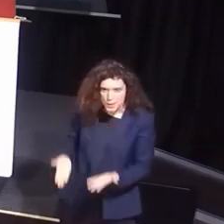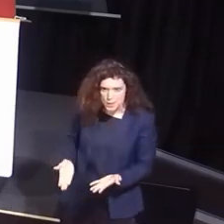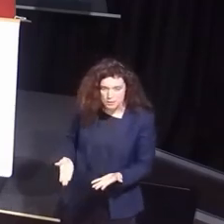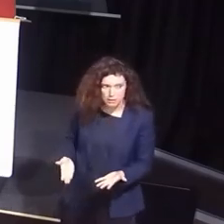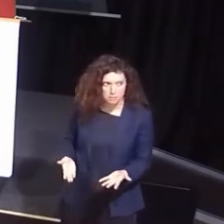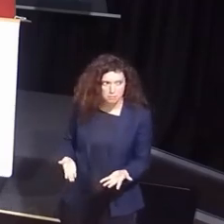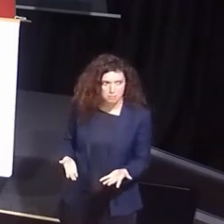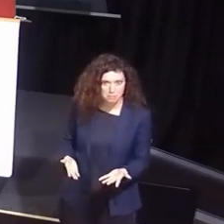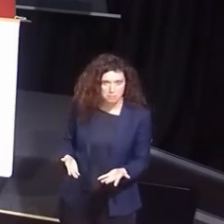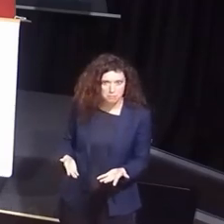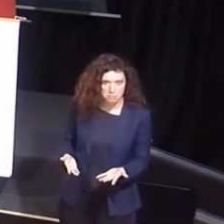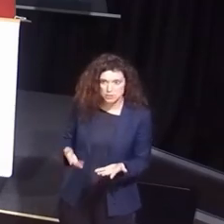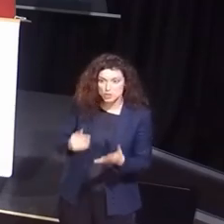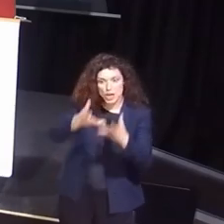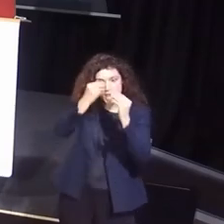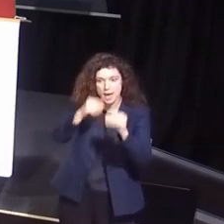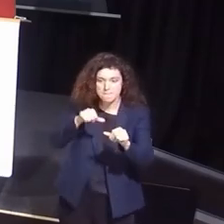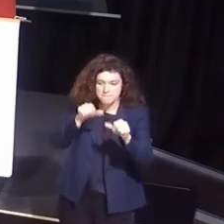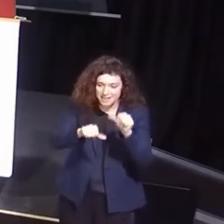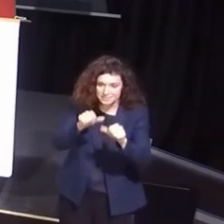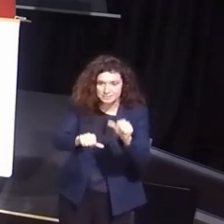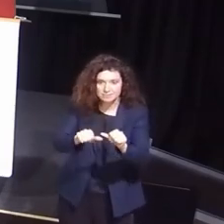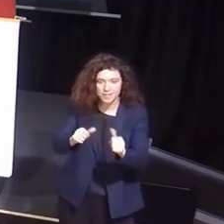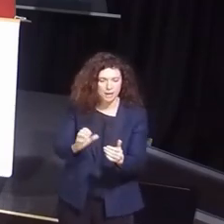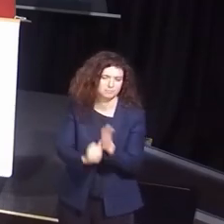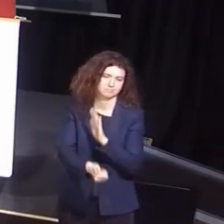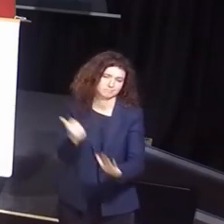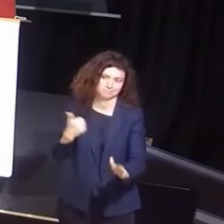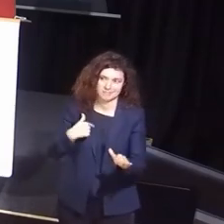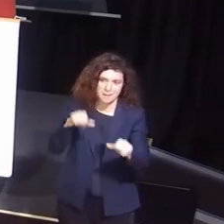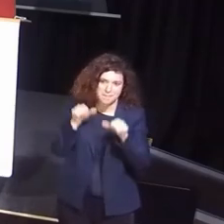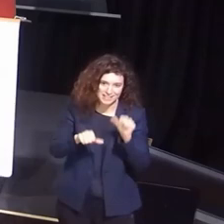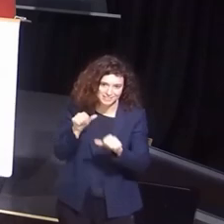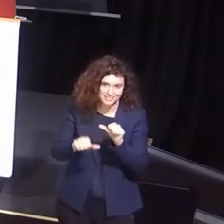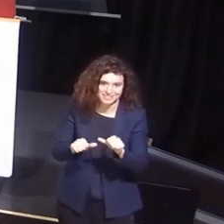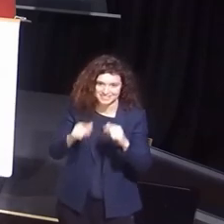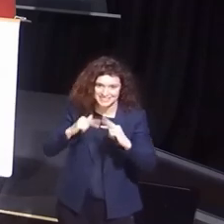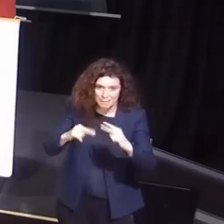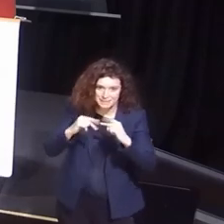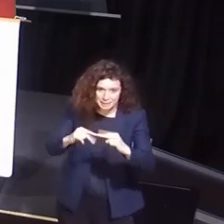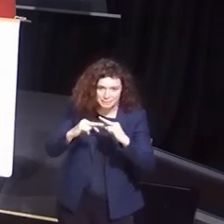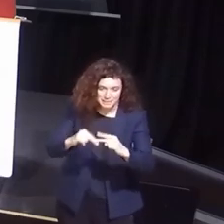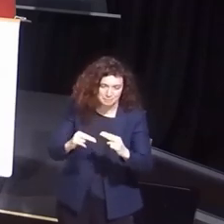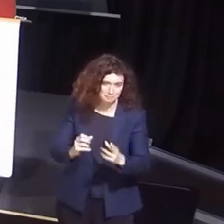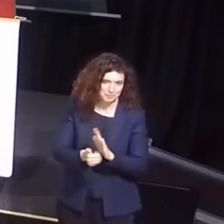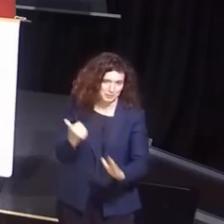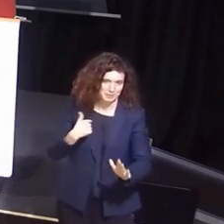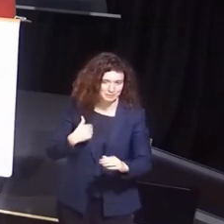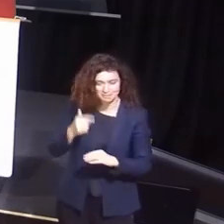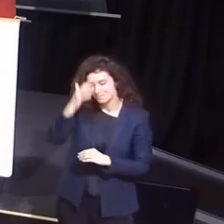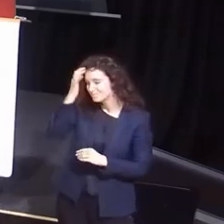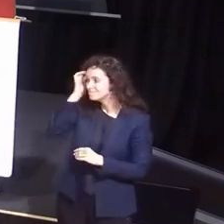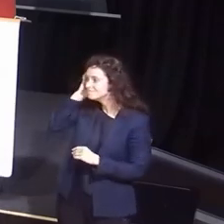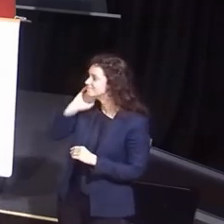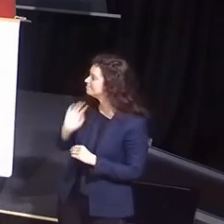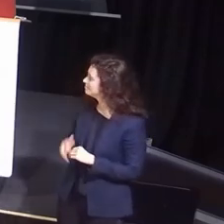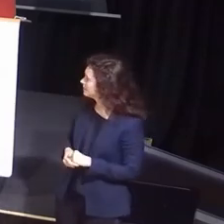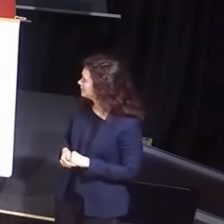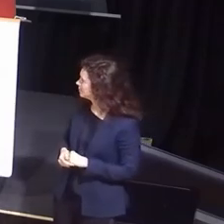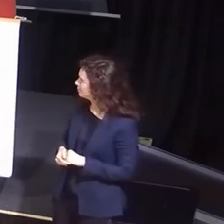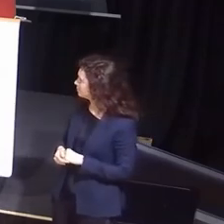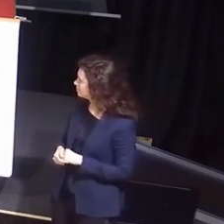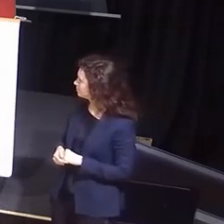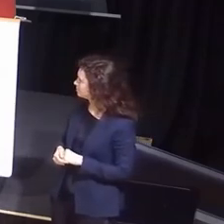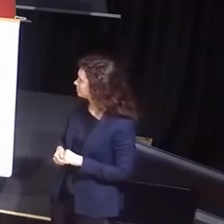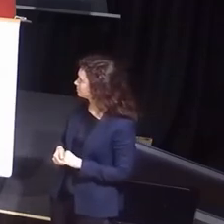it's not, you just learn the patterns. It's just patterns. Mm-hmm. Like, I'm really good at patterns. So, for me, a weird one that I